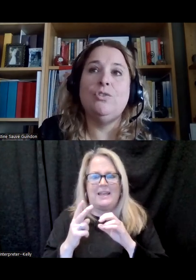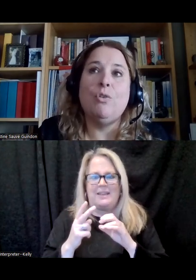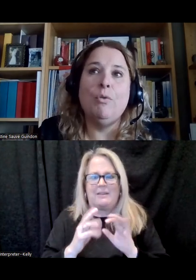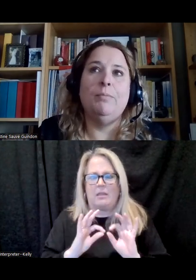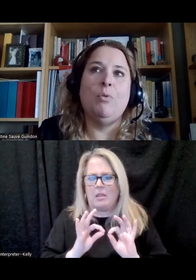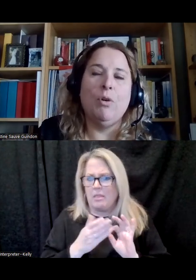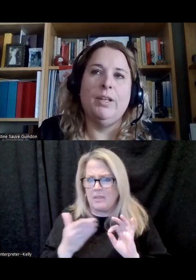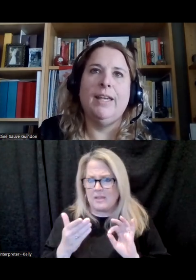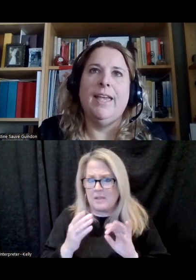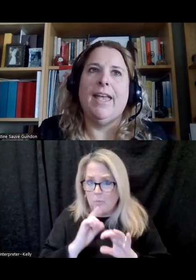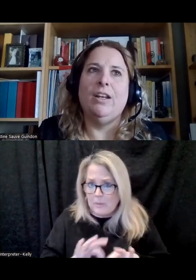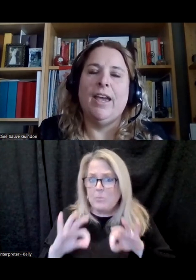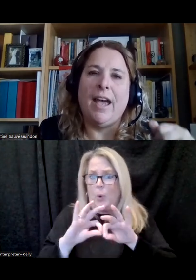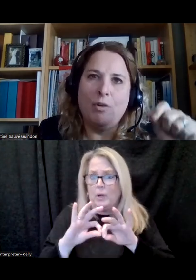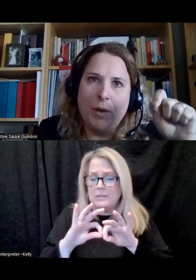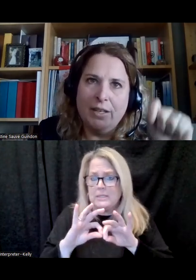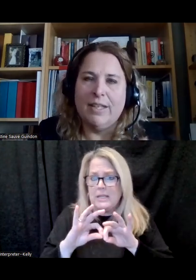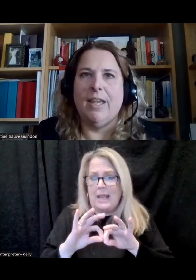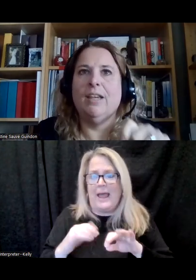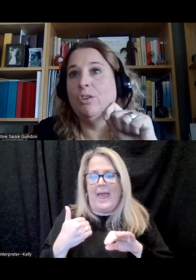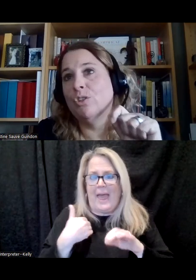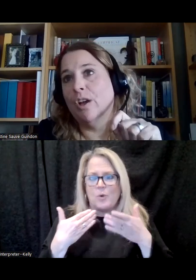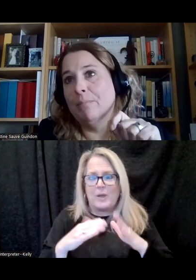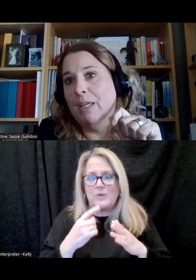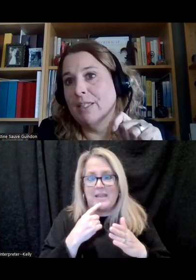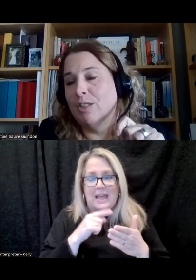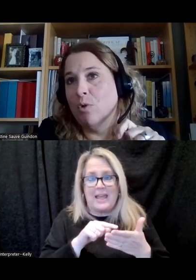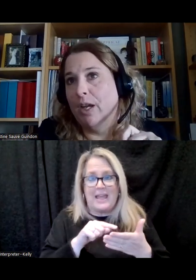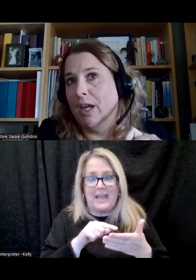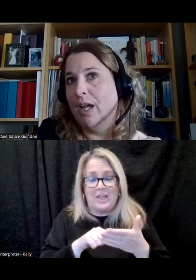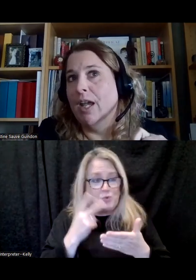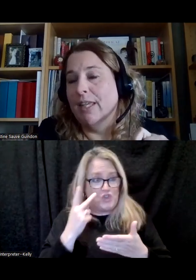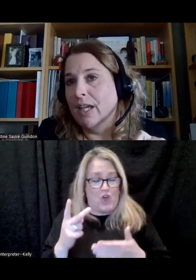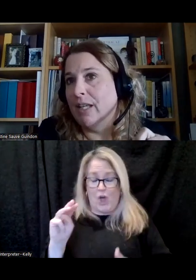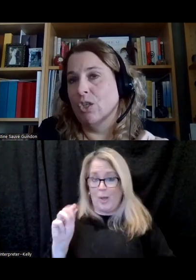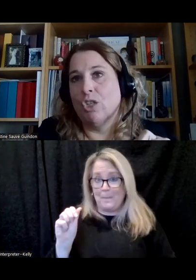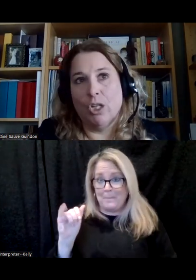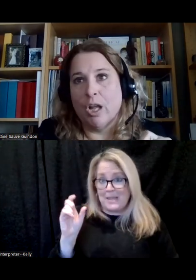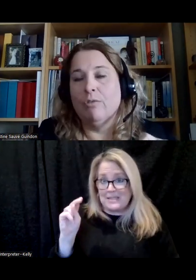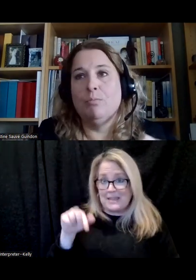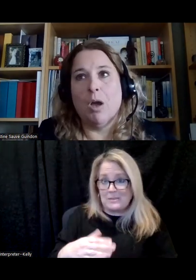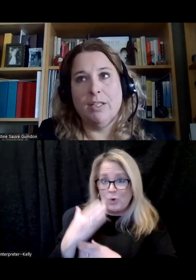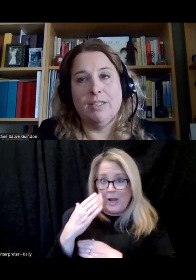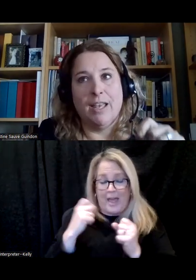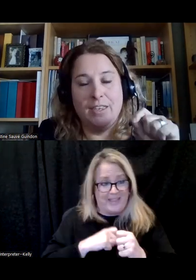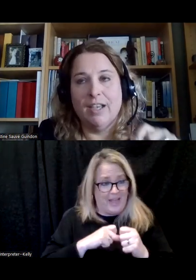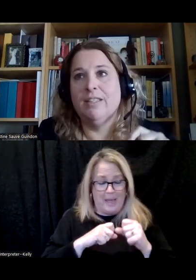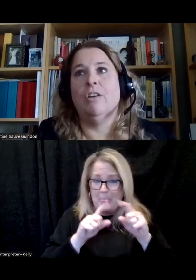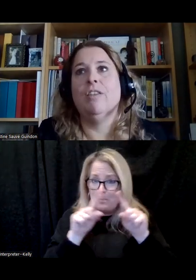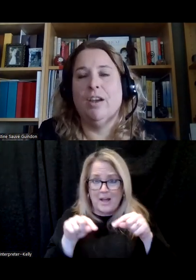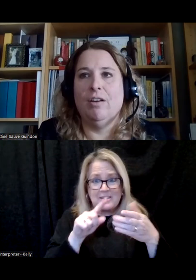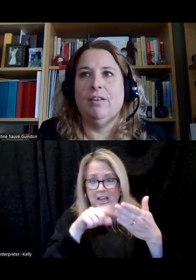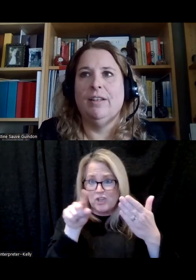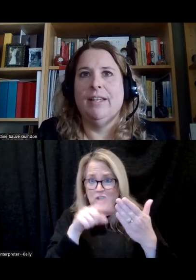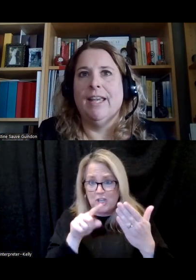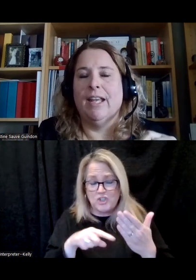are so important. And I have a way of saying, like you saw Mason this morning, yes, I can check a lot of those boxes, and yes, they